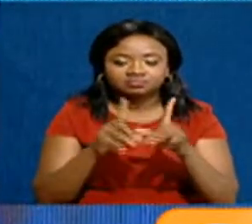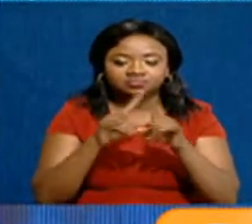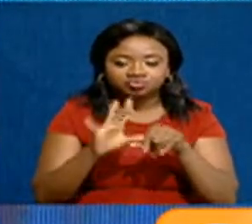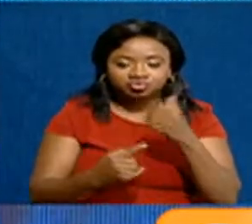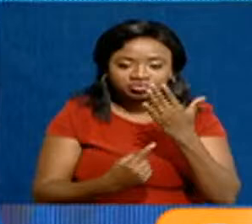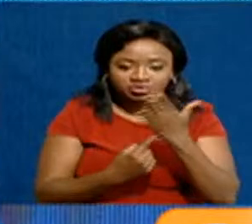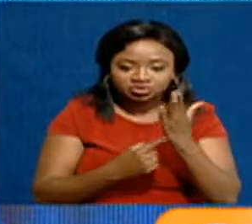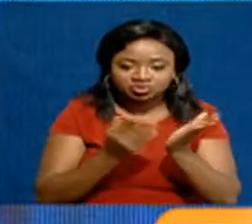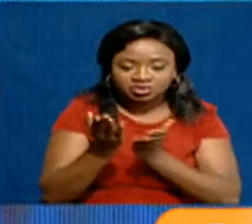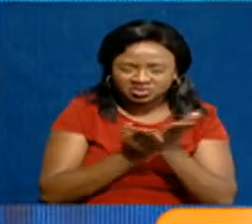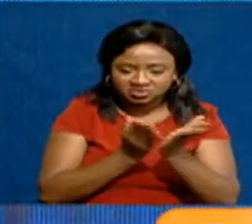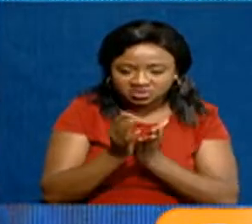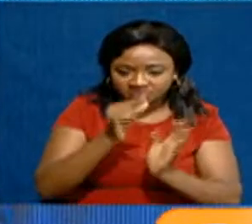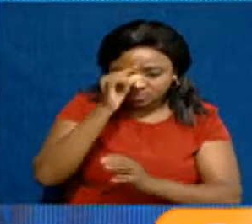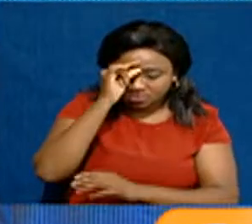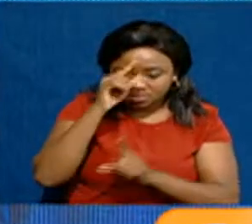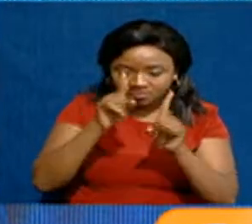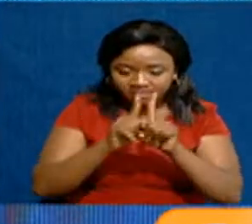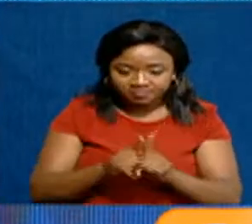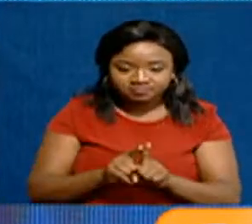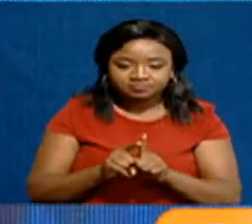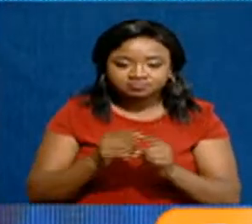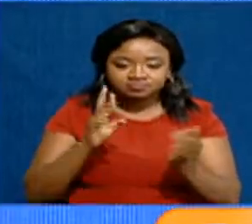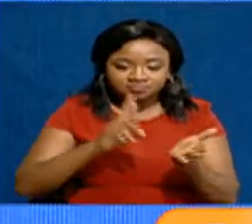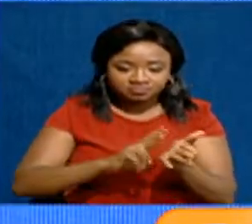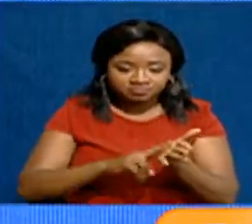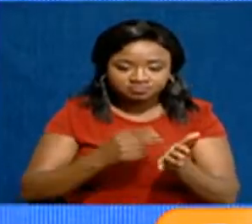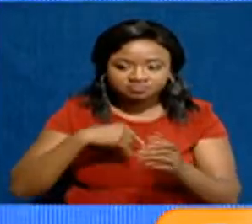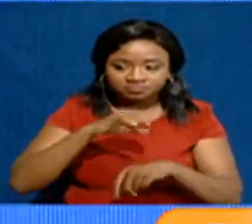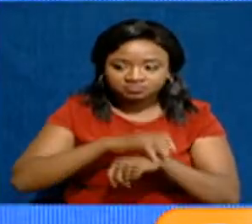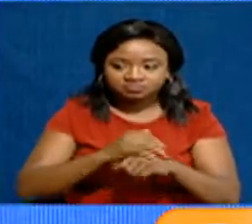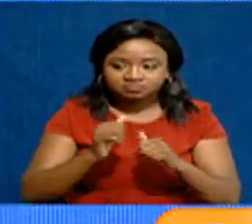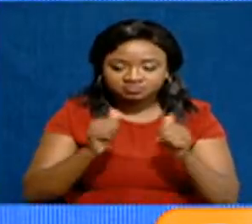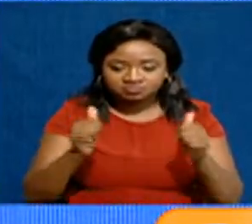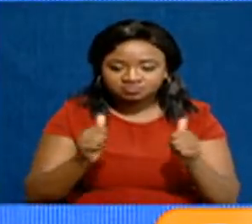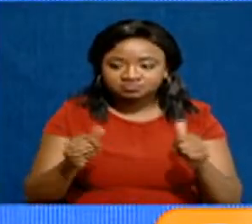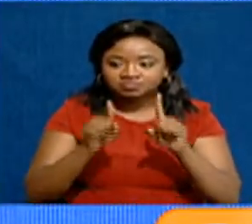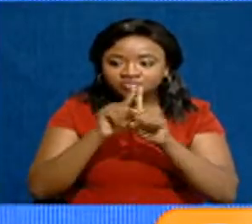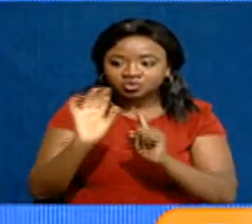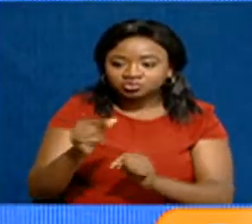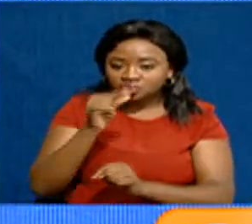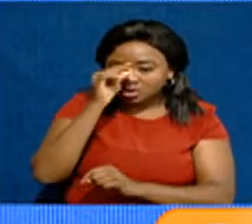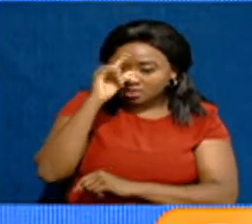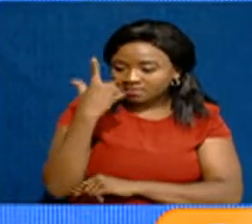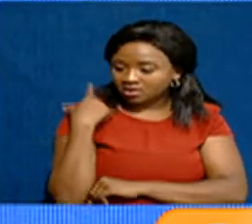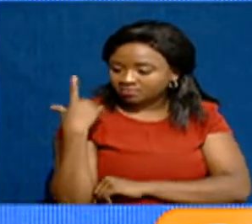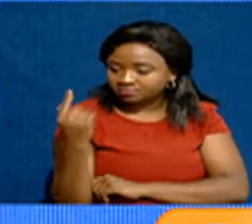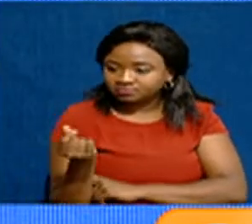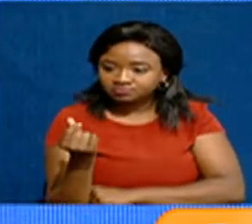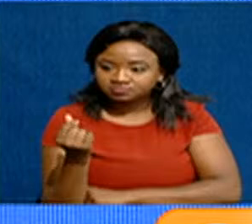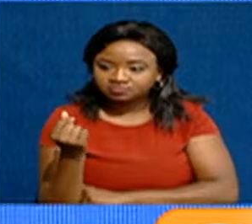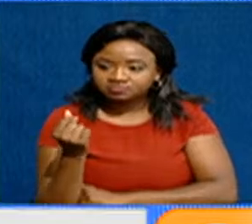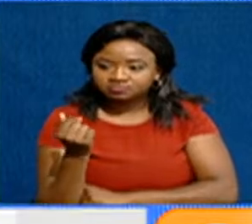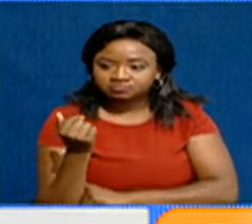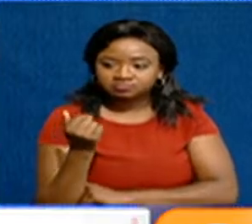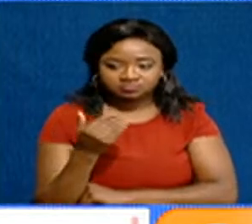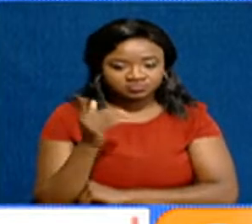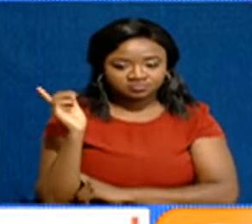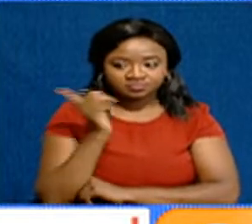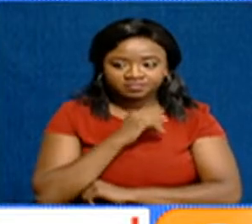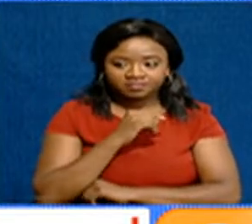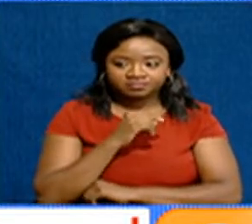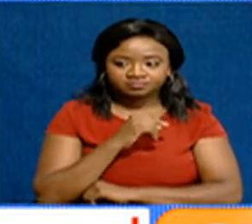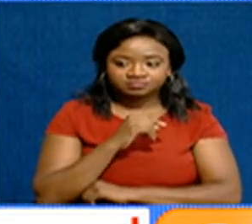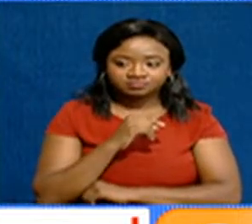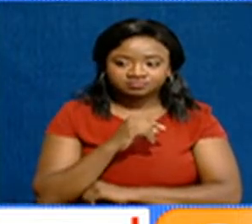digitalizing government services and digitizing government records. The government has lately enhanced